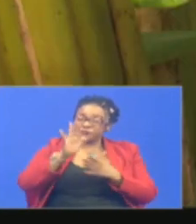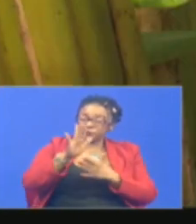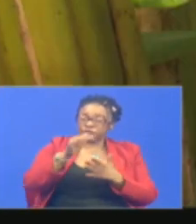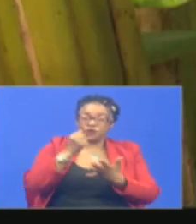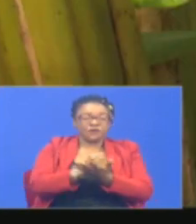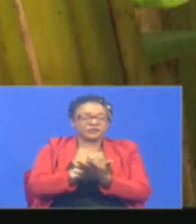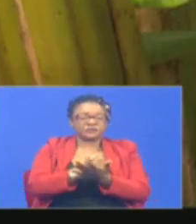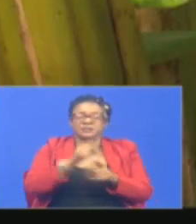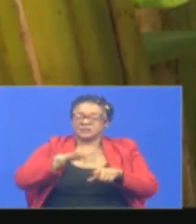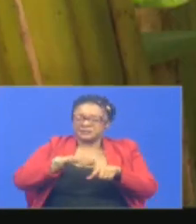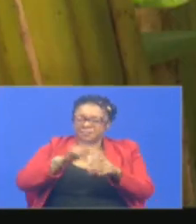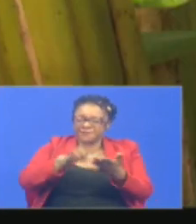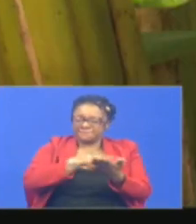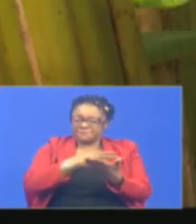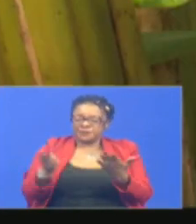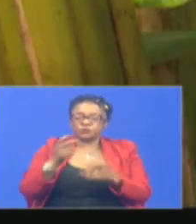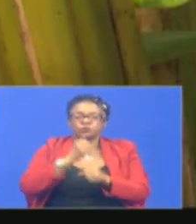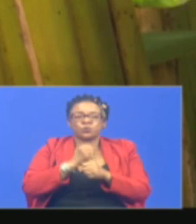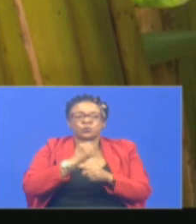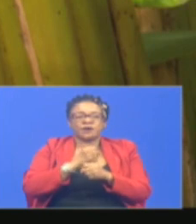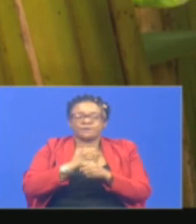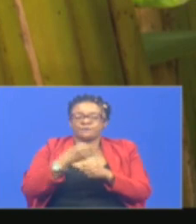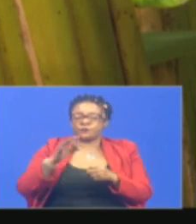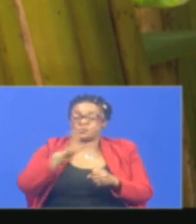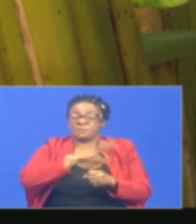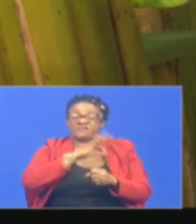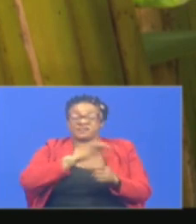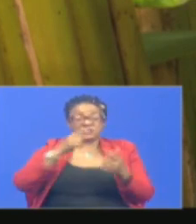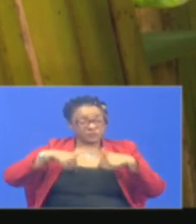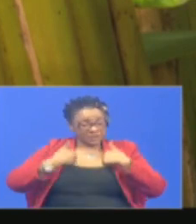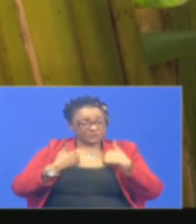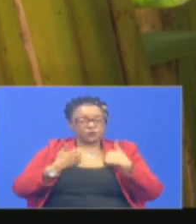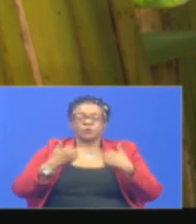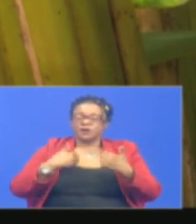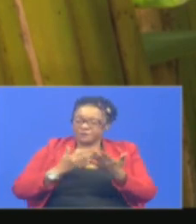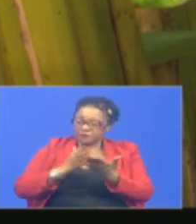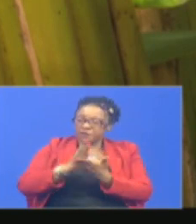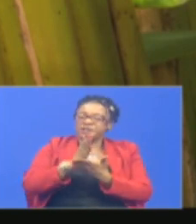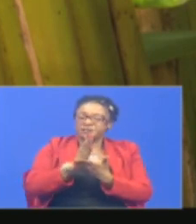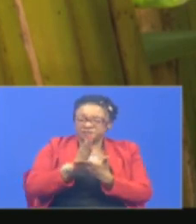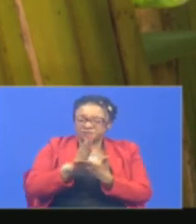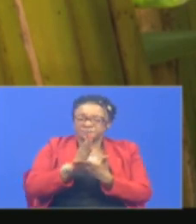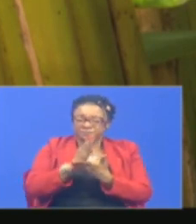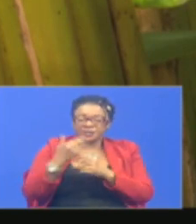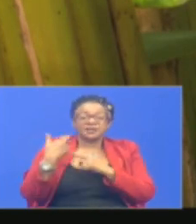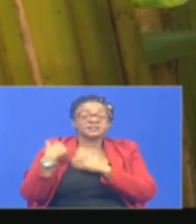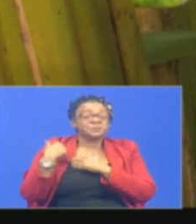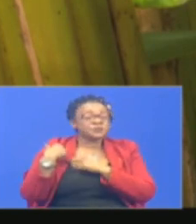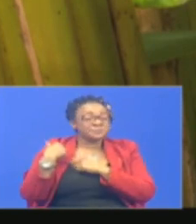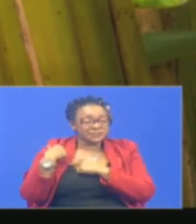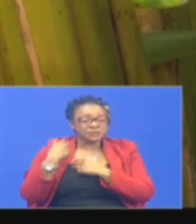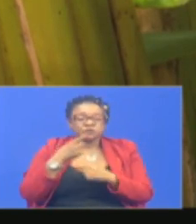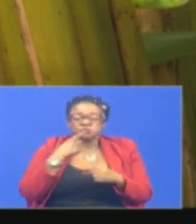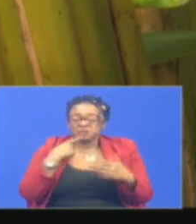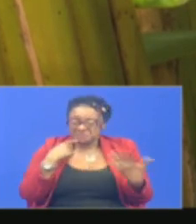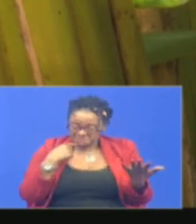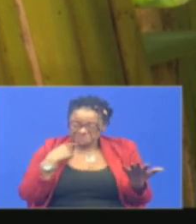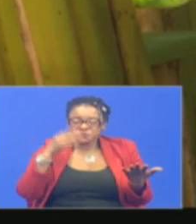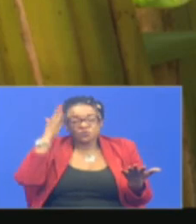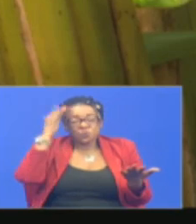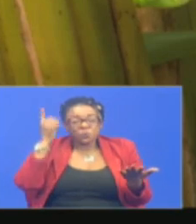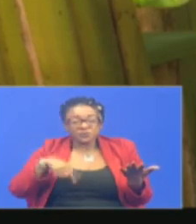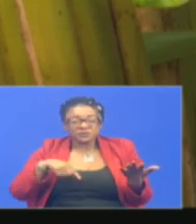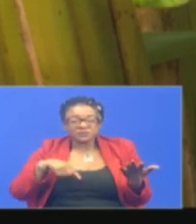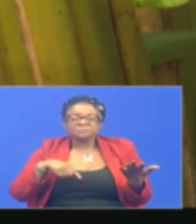fail to work for our benefit, we have a right and a responsibility to say, you know what? Actually,